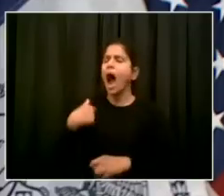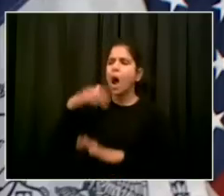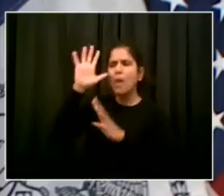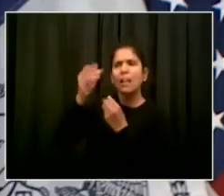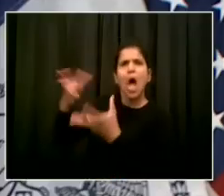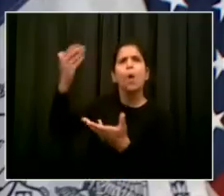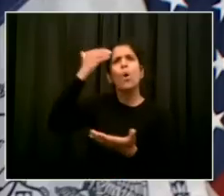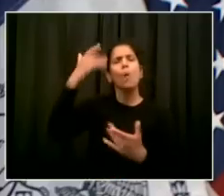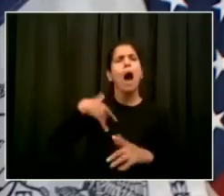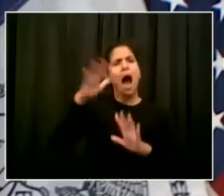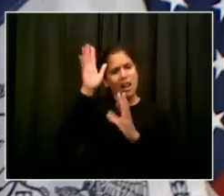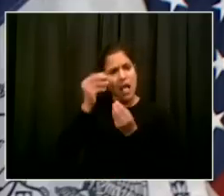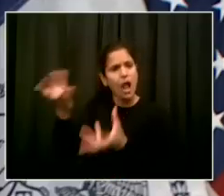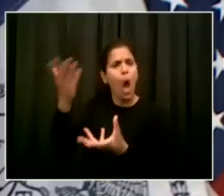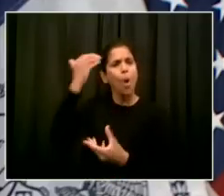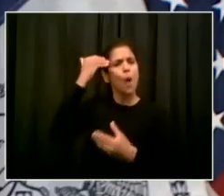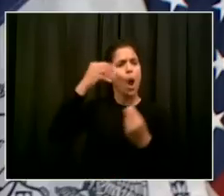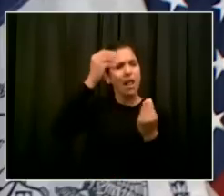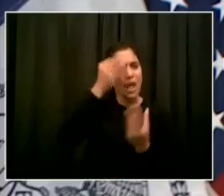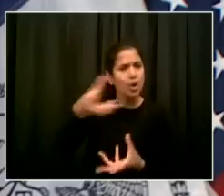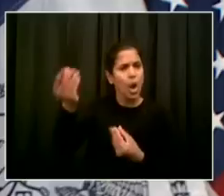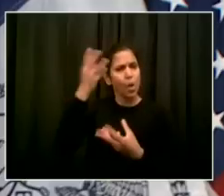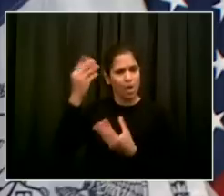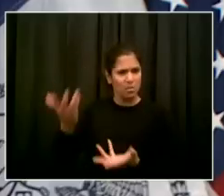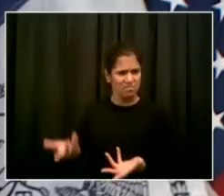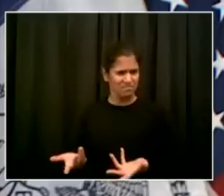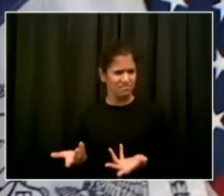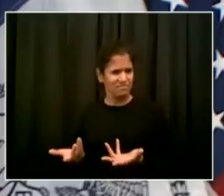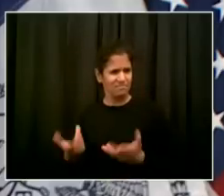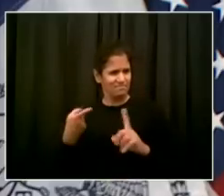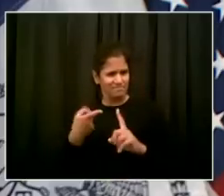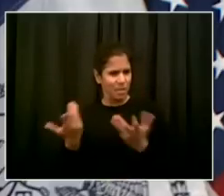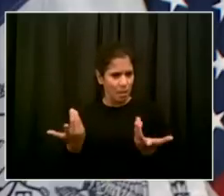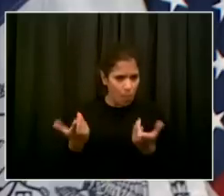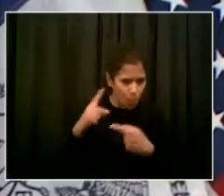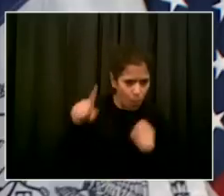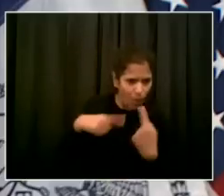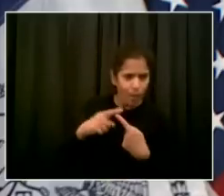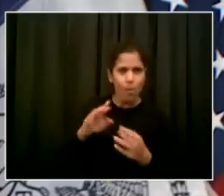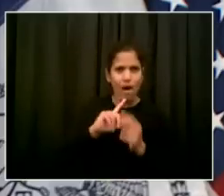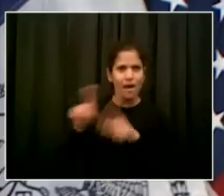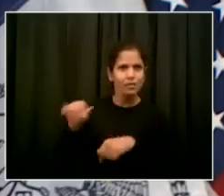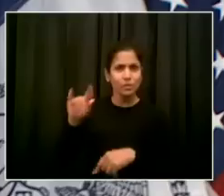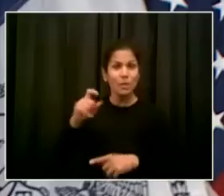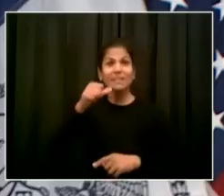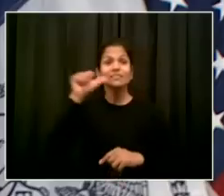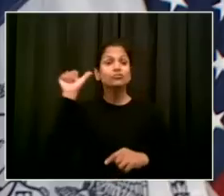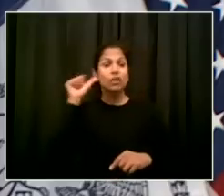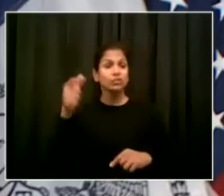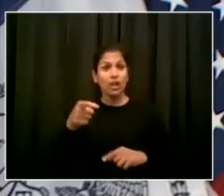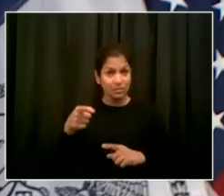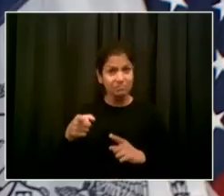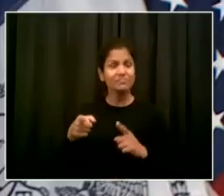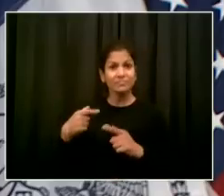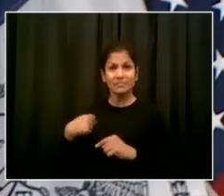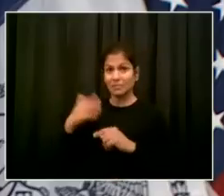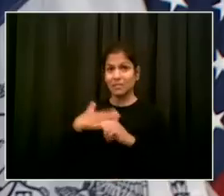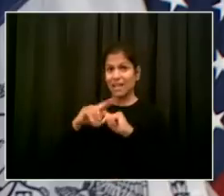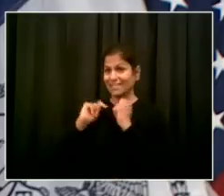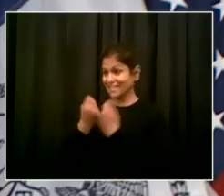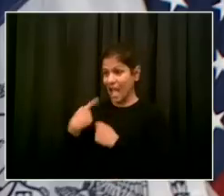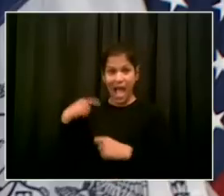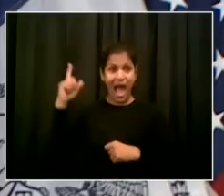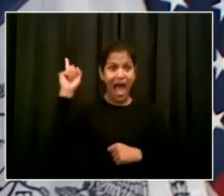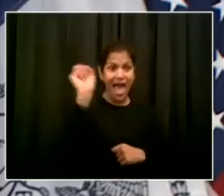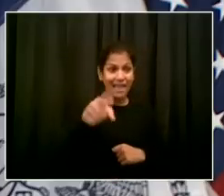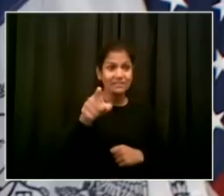issue with this printer. Yes. We still haven't received an answer on that. And I guess